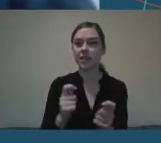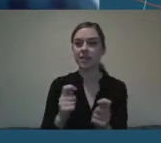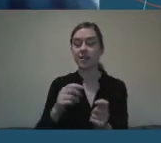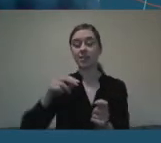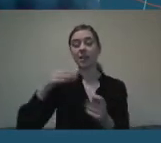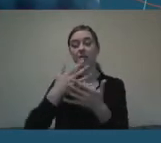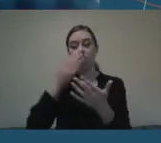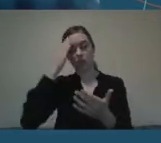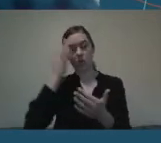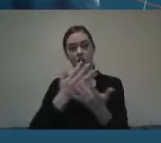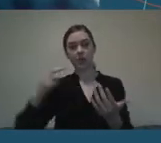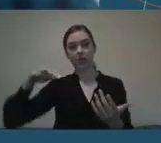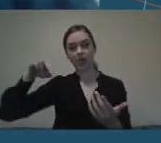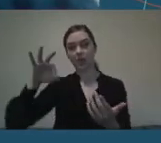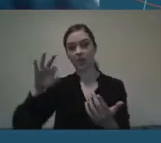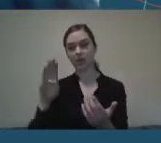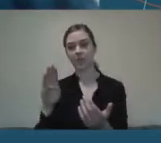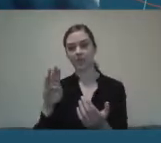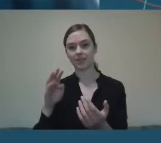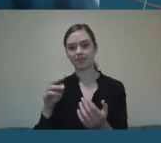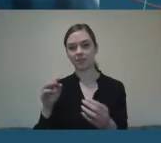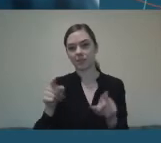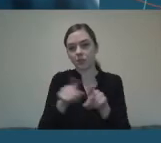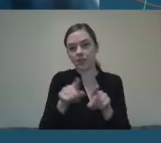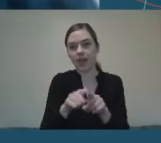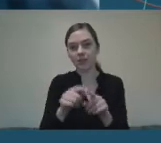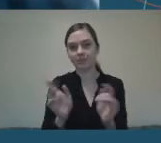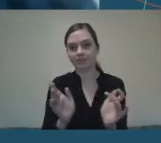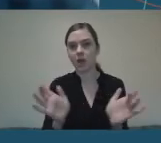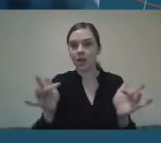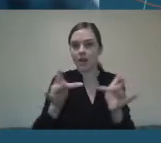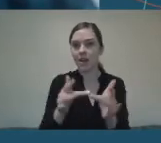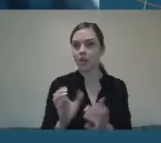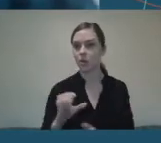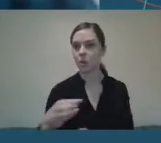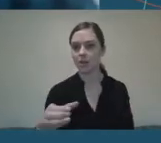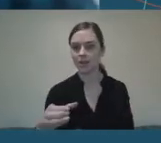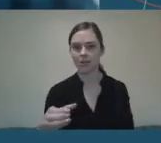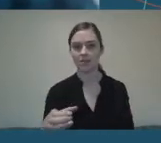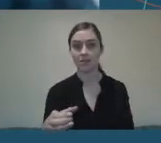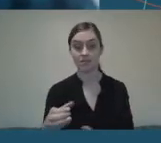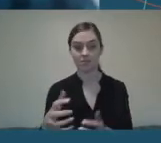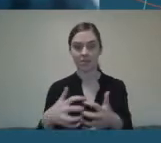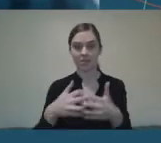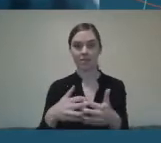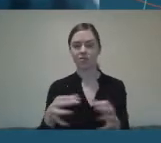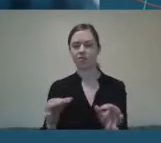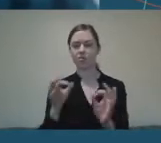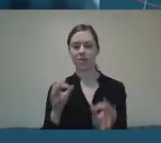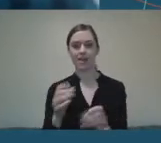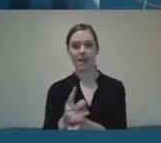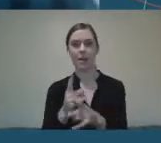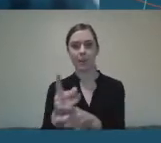But having the Cara courses online and being able to do that online has been a great help, and being able to get people